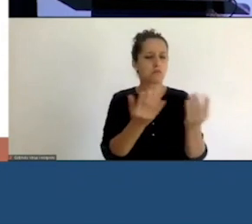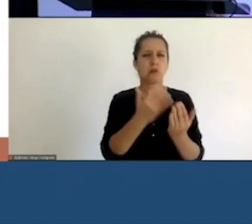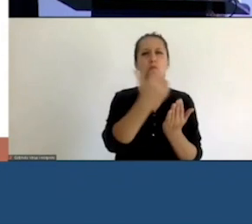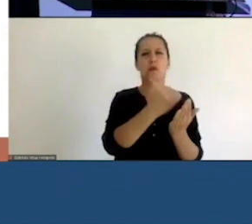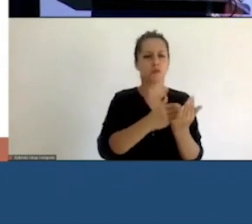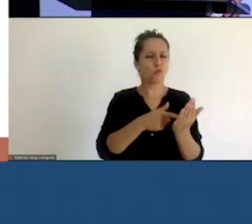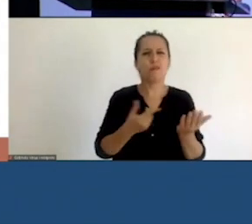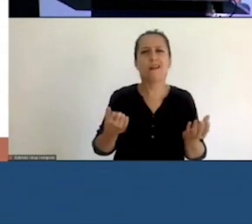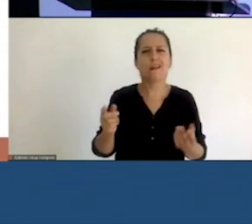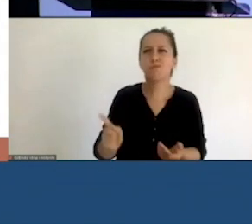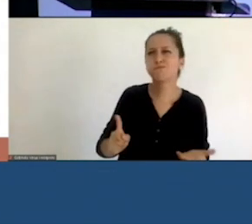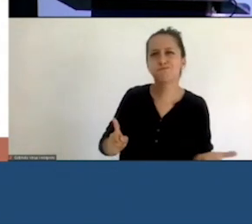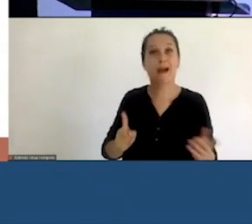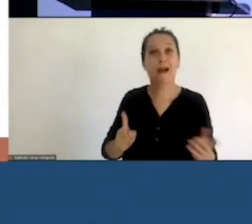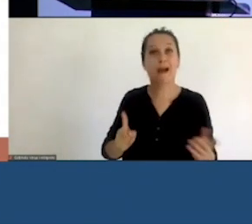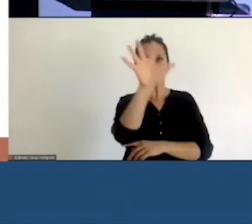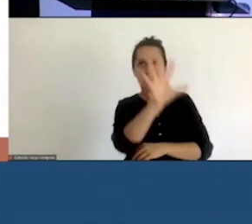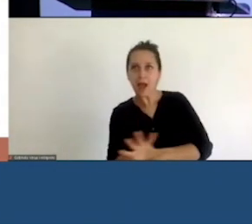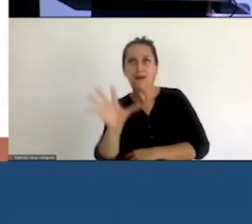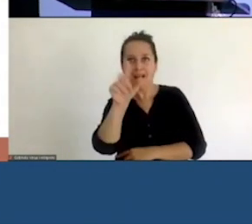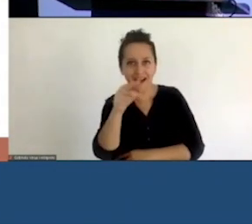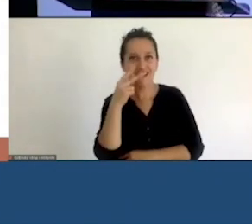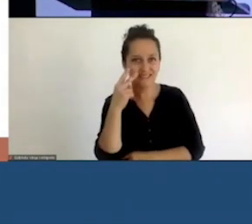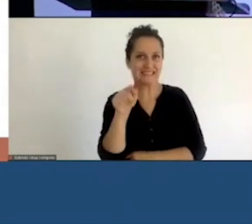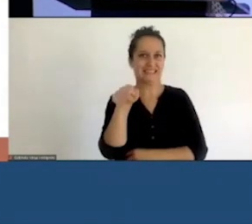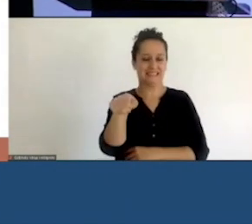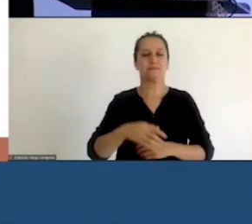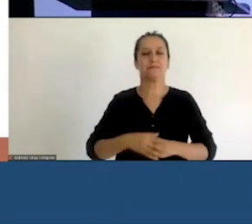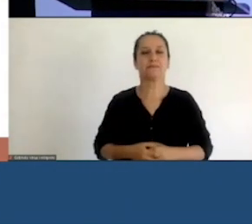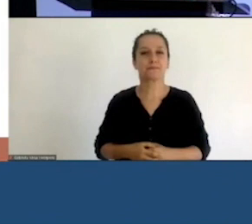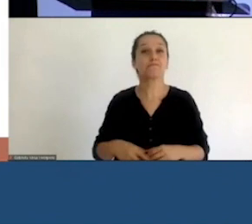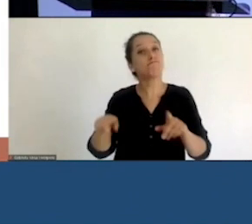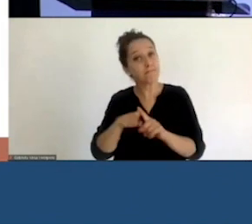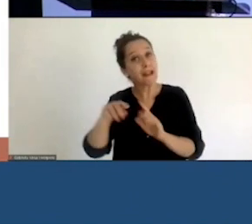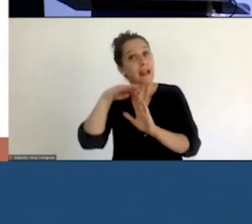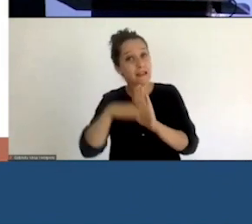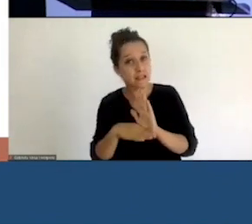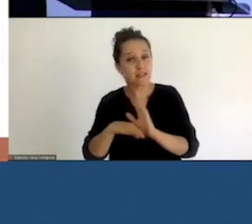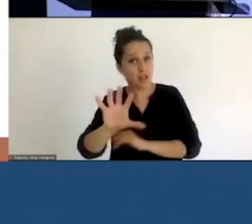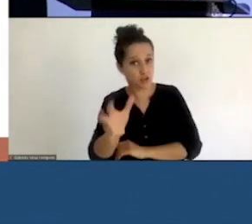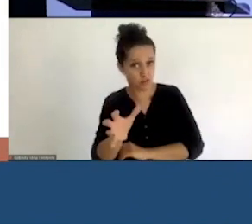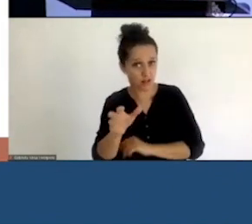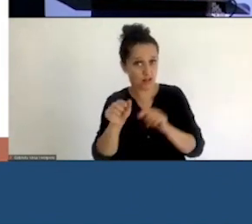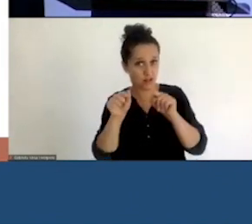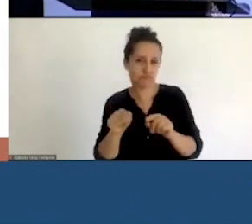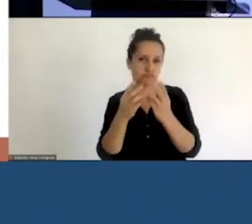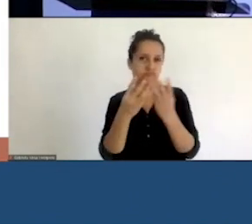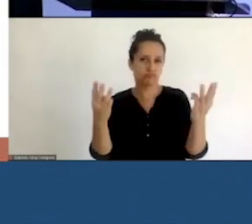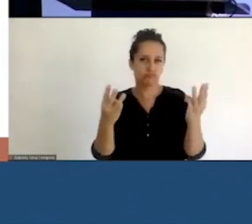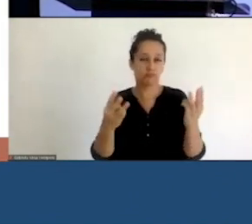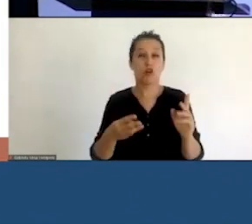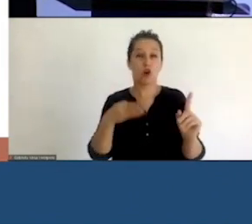could see where the actual problems lie in each country, and the regional digital agenda, which is also important.